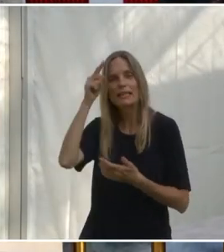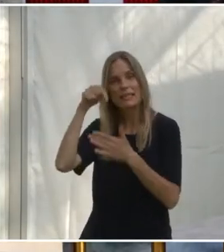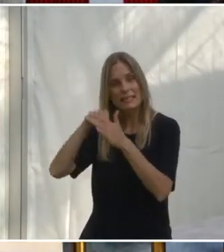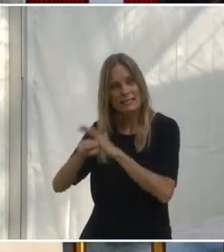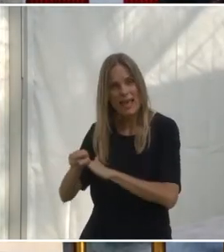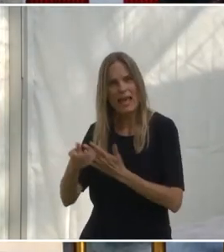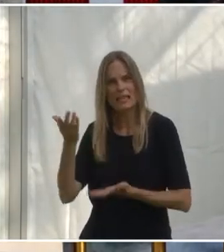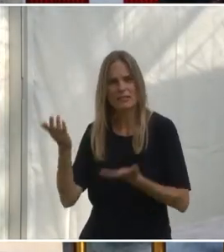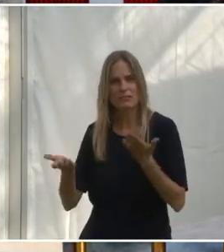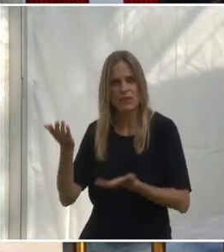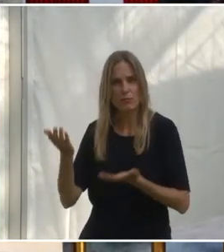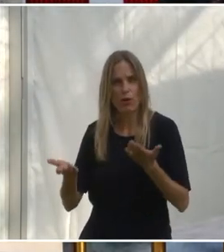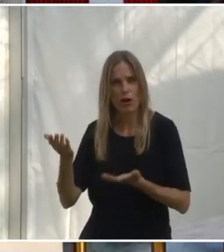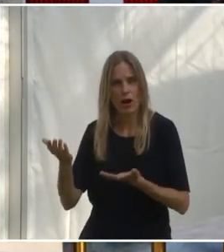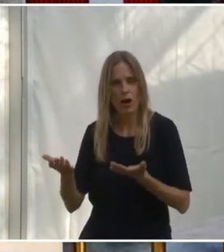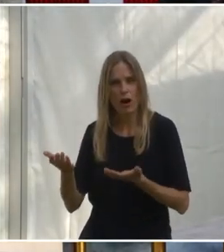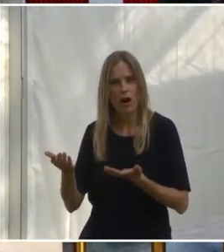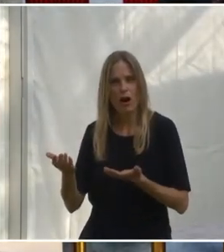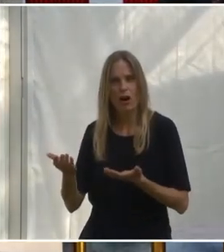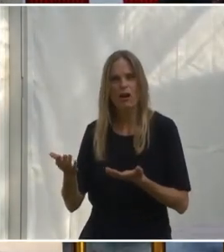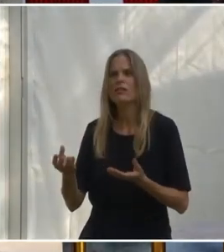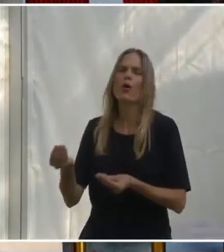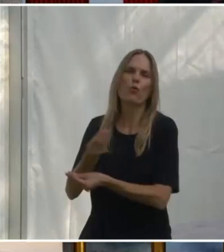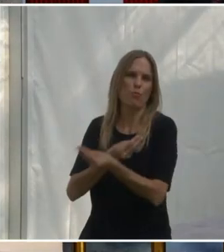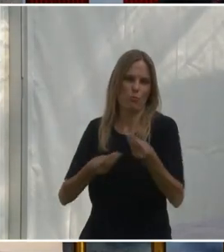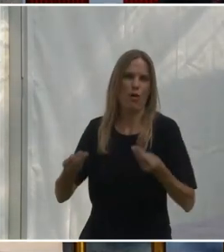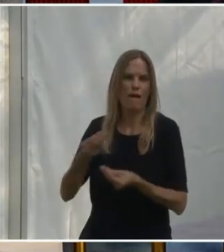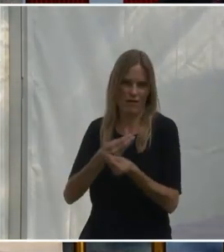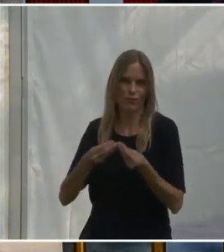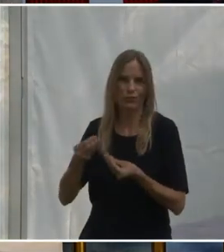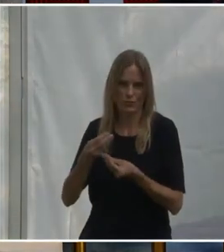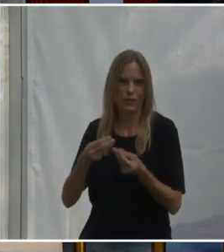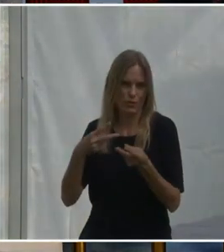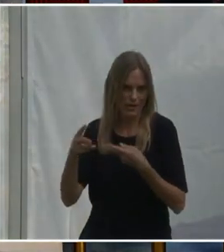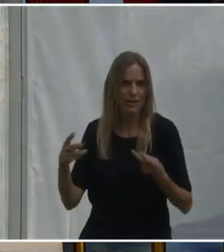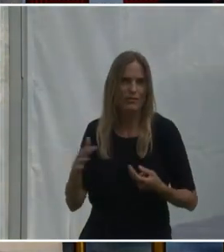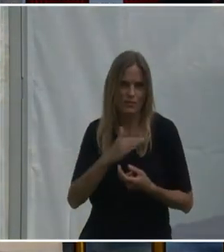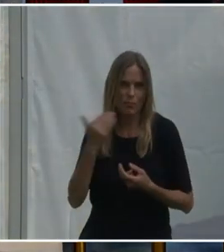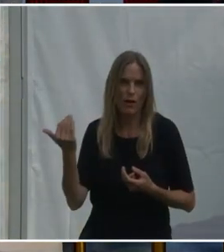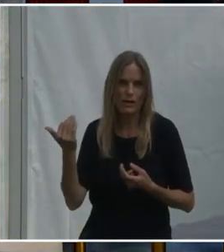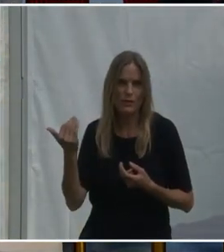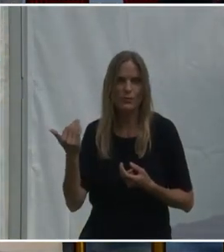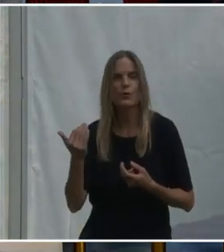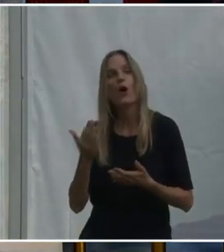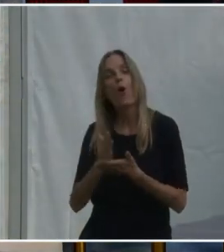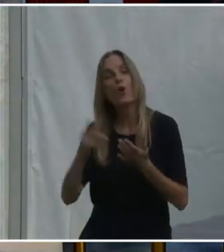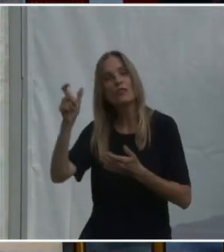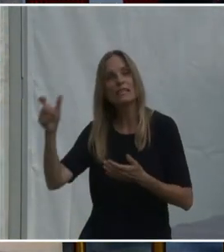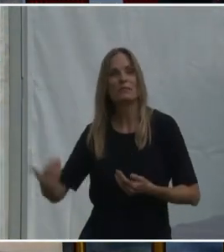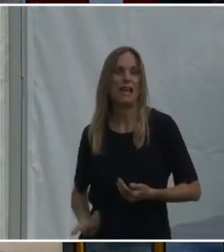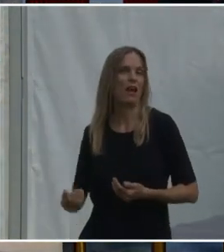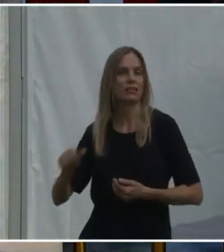might deal with very strong economic hubs. Let's take the example of Nigeria. You have areas where people cannot live, but at the same